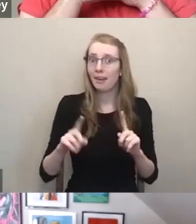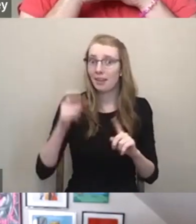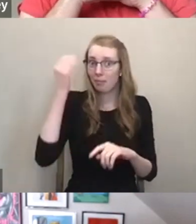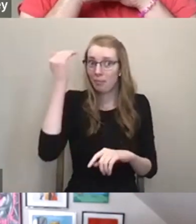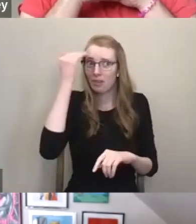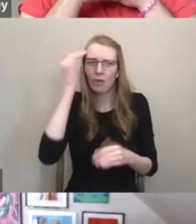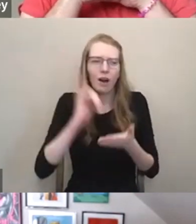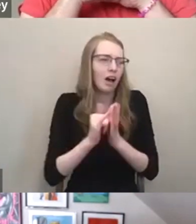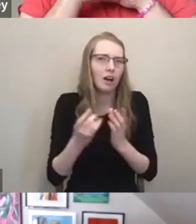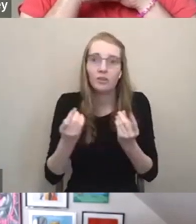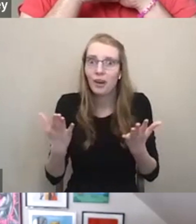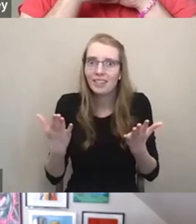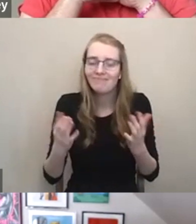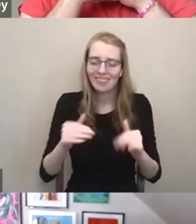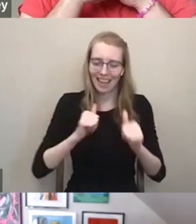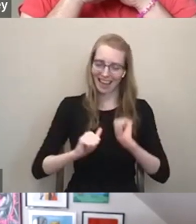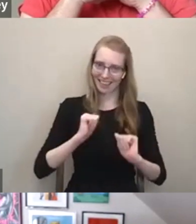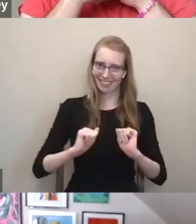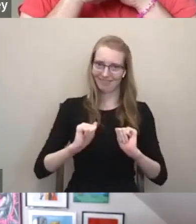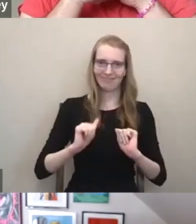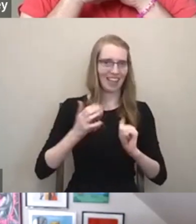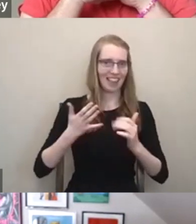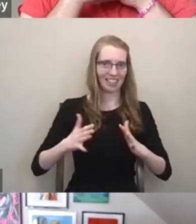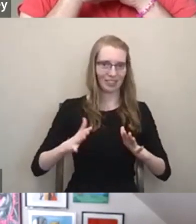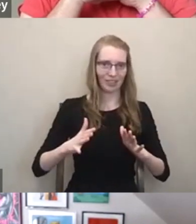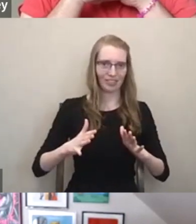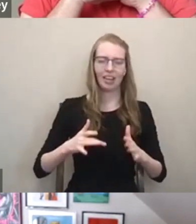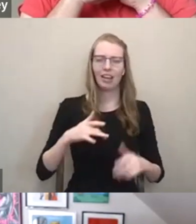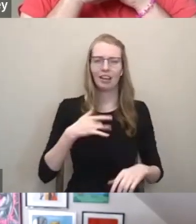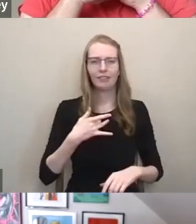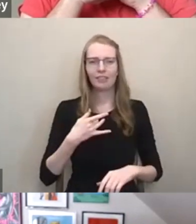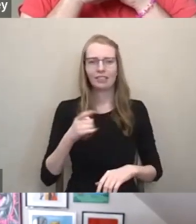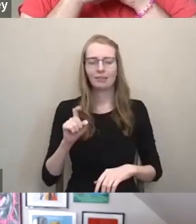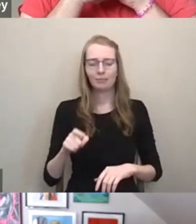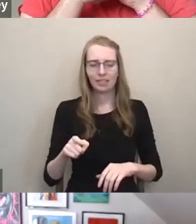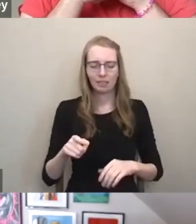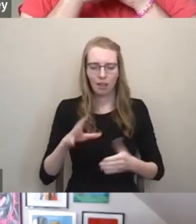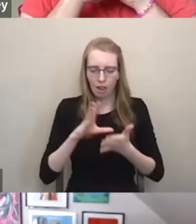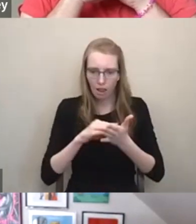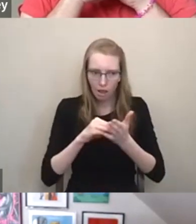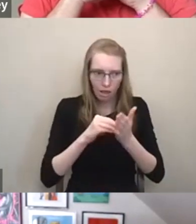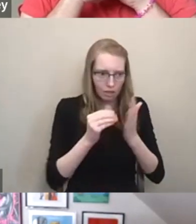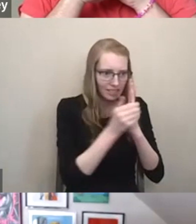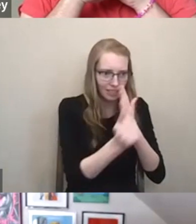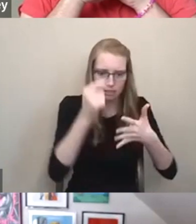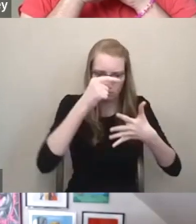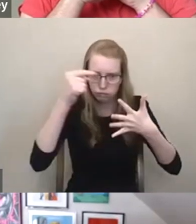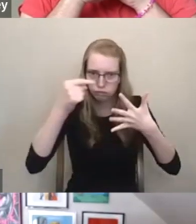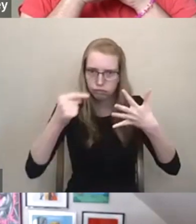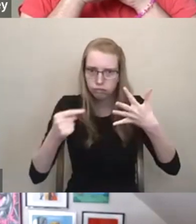that time was act. And I felt like I needed to learn a lot of skills in order to even be able